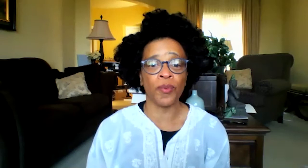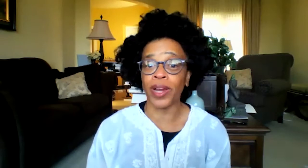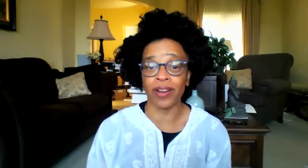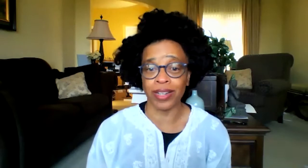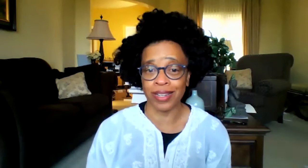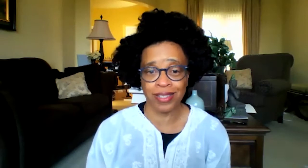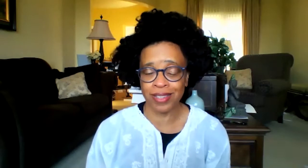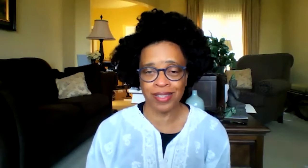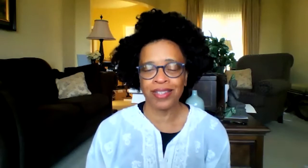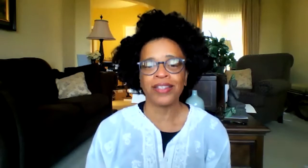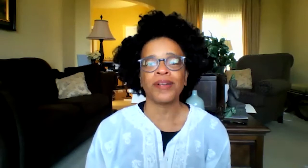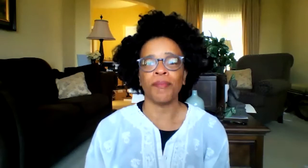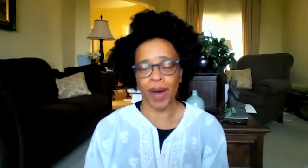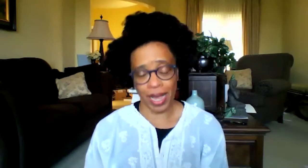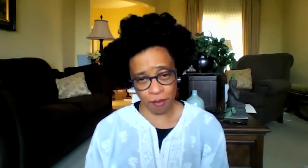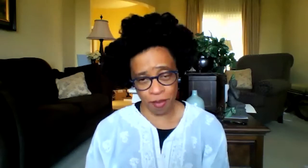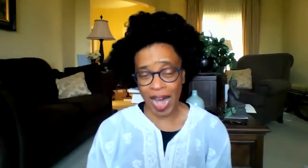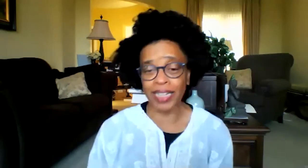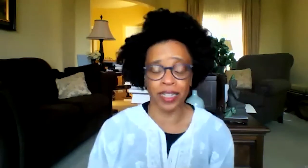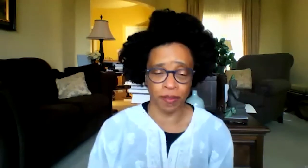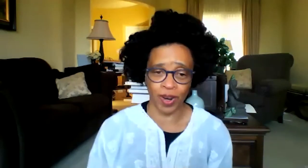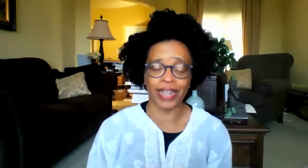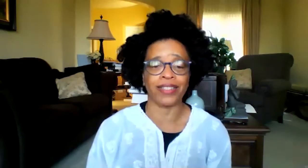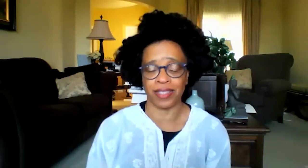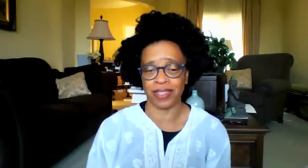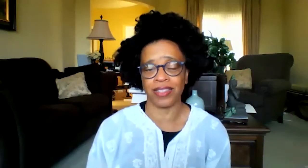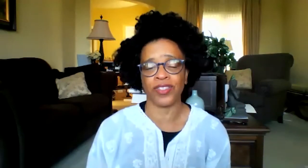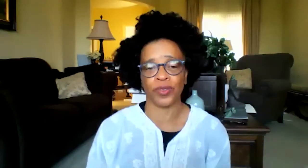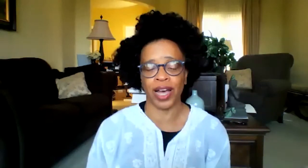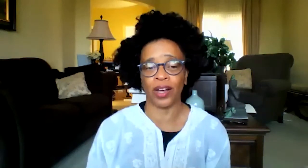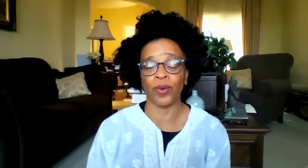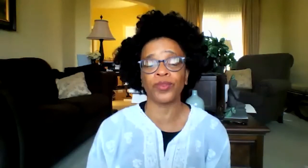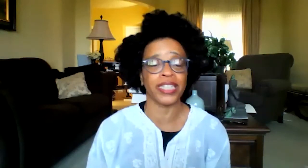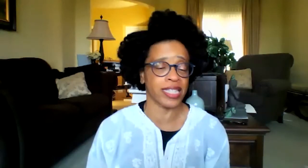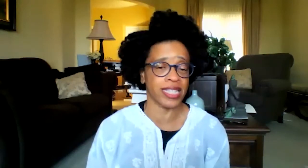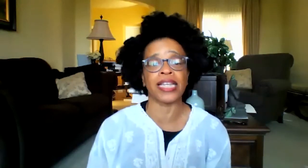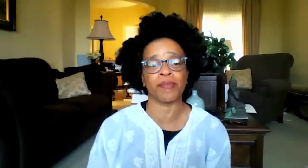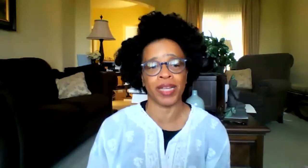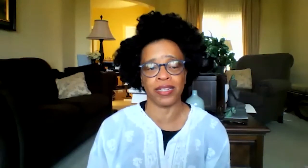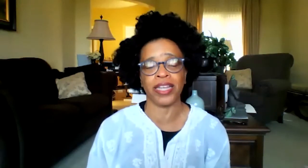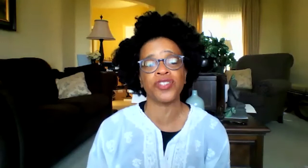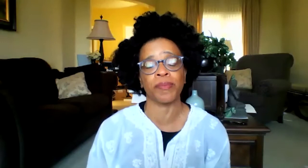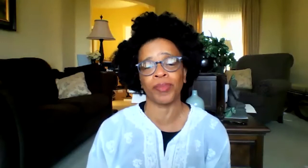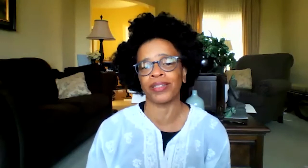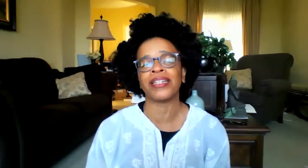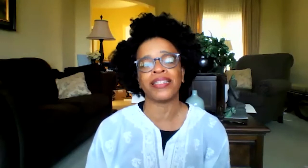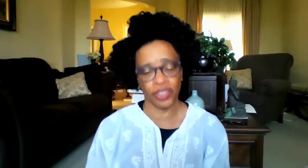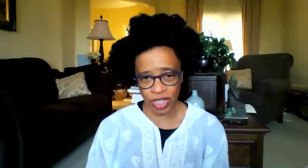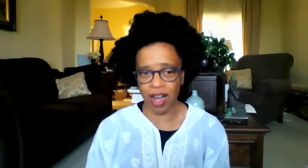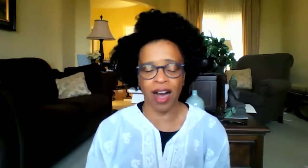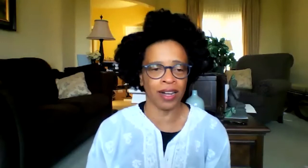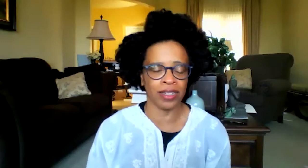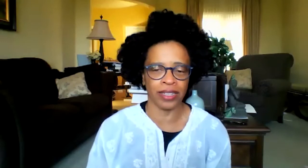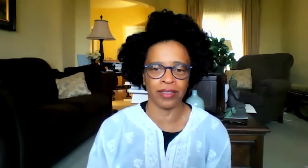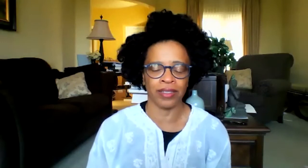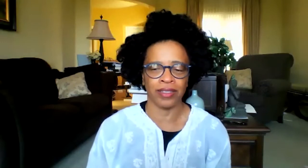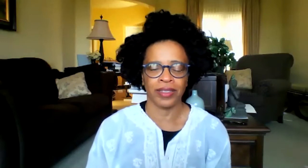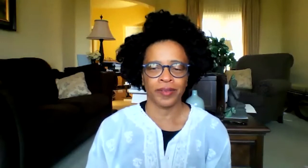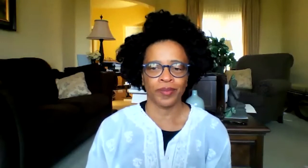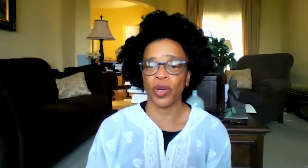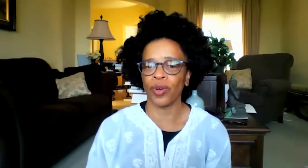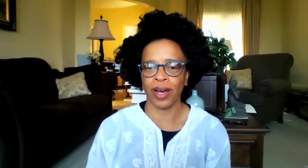practices of awareness, but embodied practices. So not only sitting meditation, but qigong